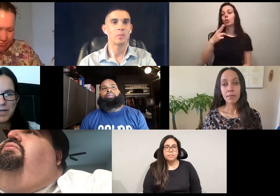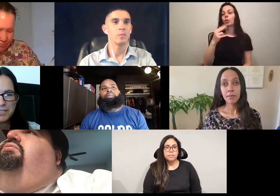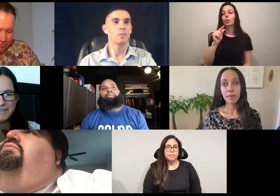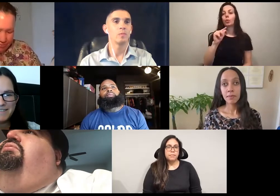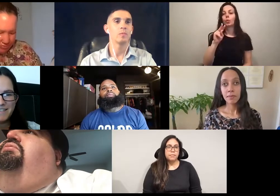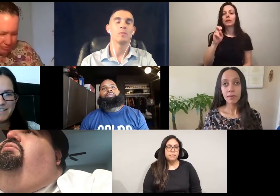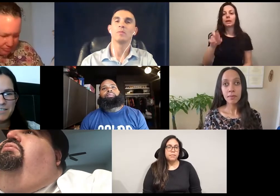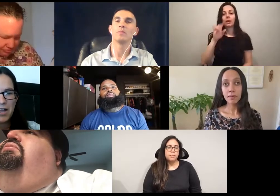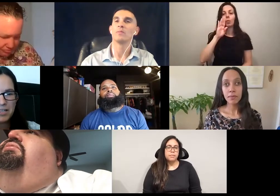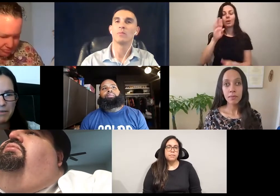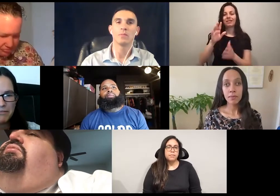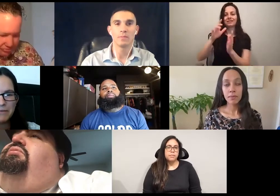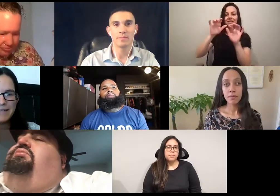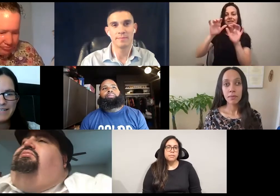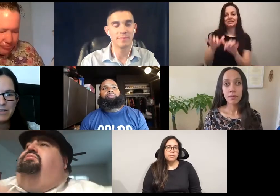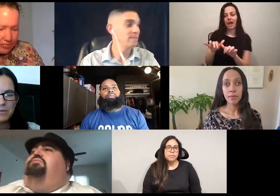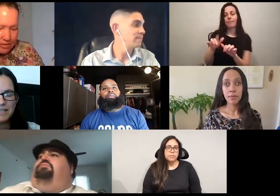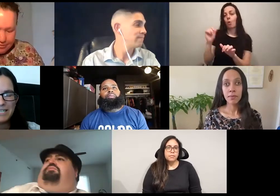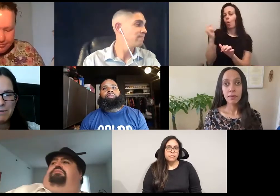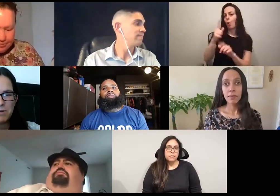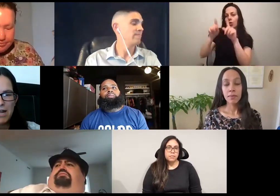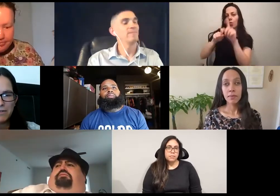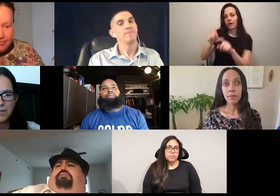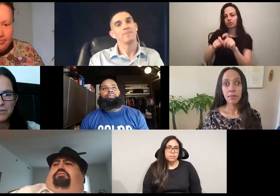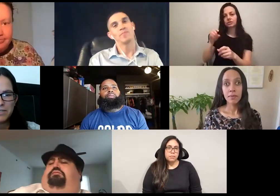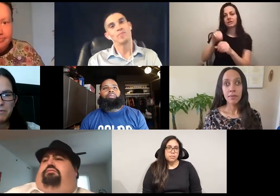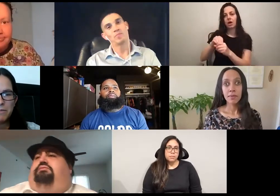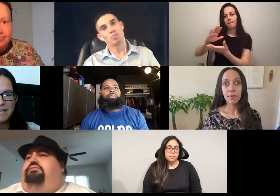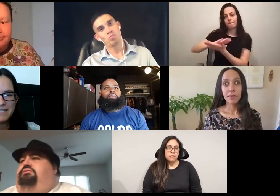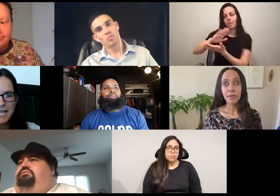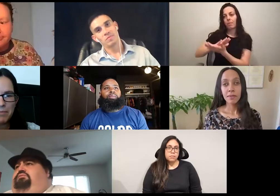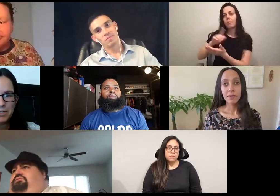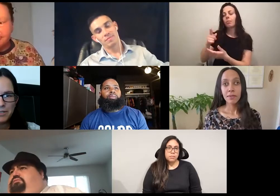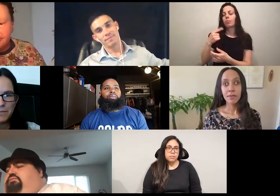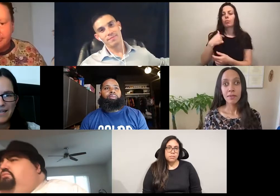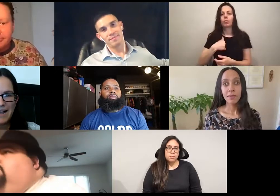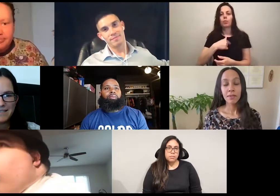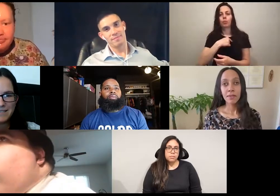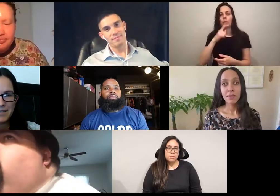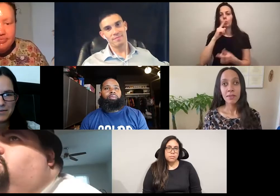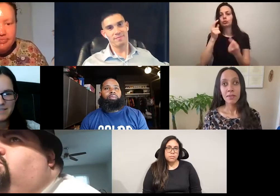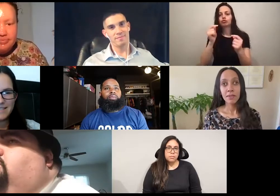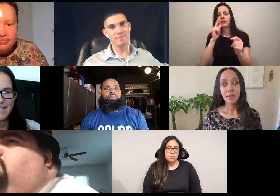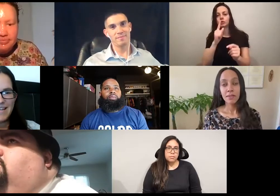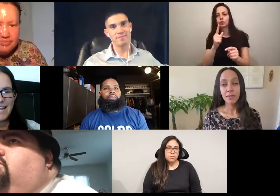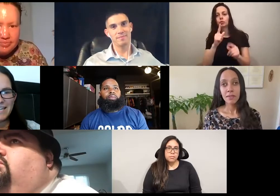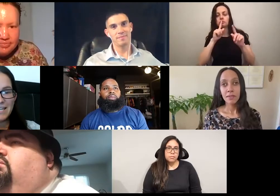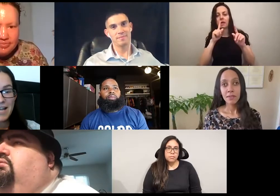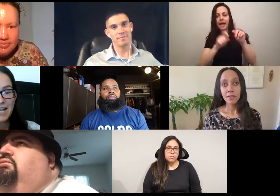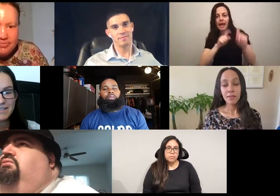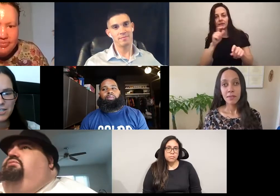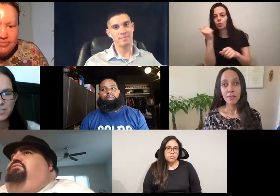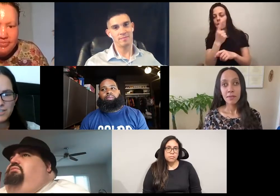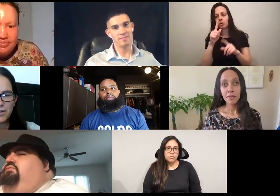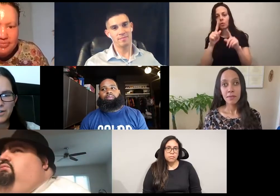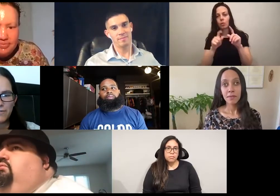those questions in a document for me so that we can keep track of those, so that when we get to that portion, we can ask those and get